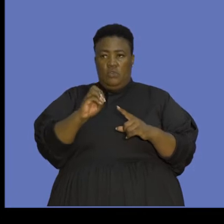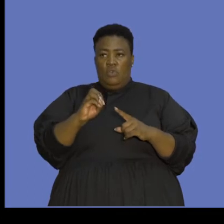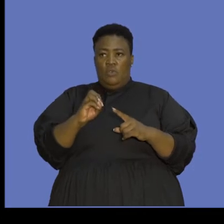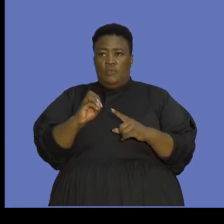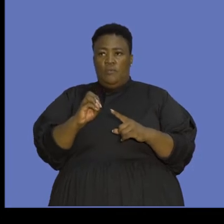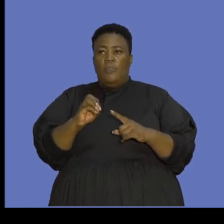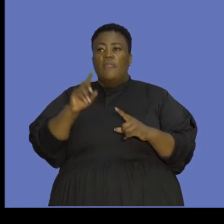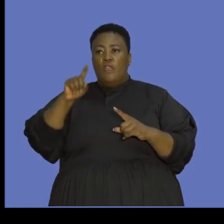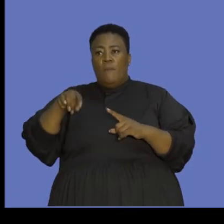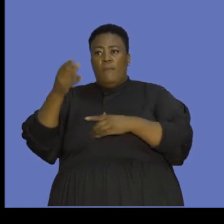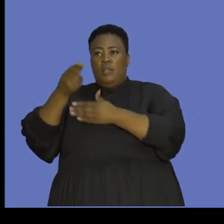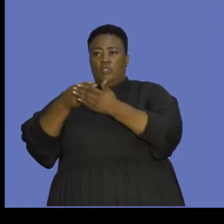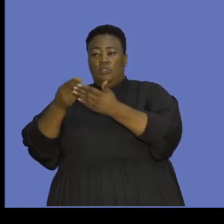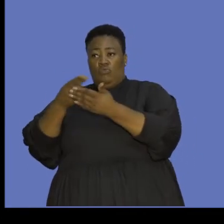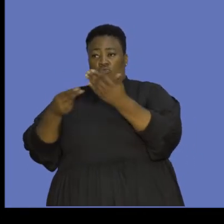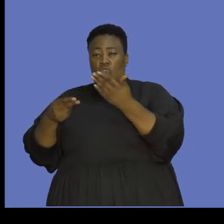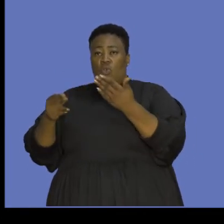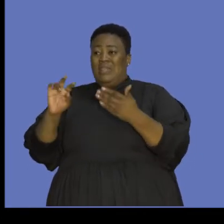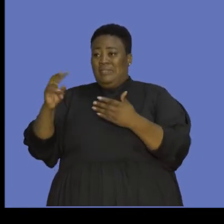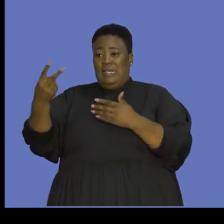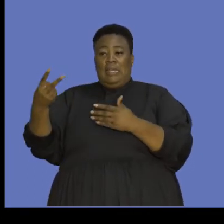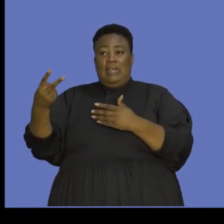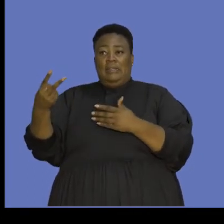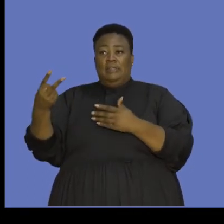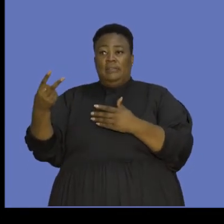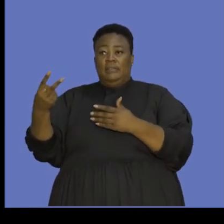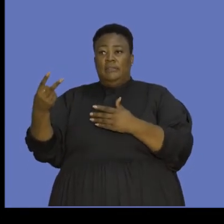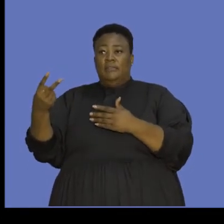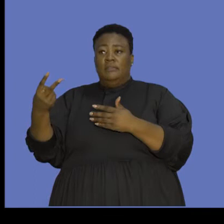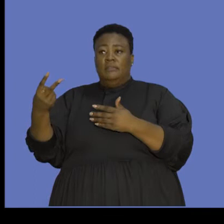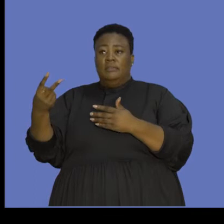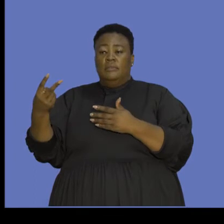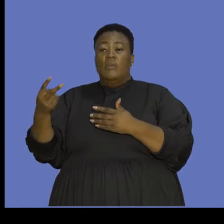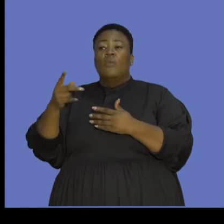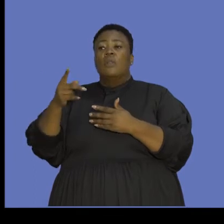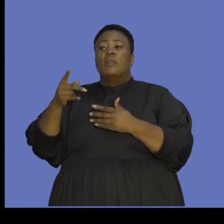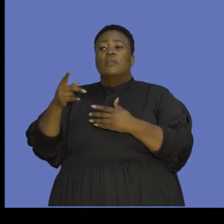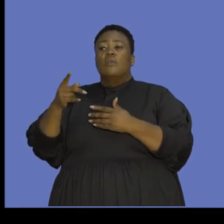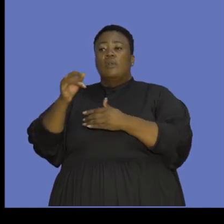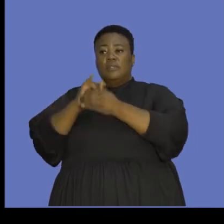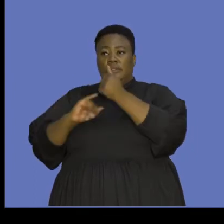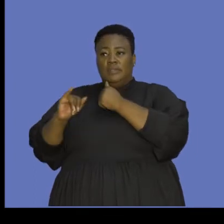it must. So you've got to draw the second graph where you invert your independent